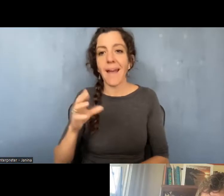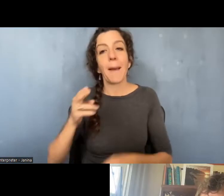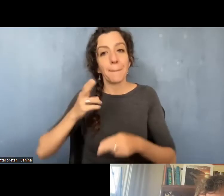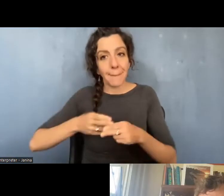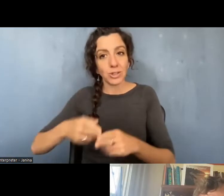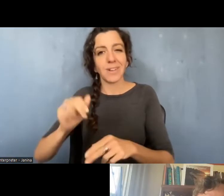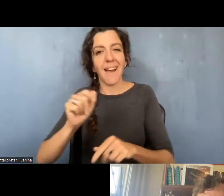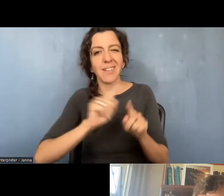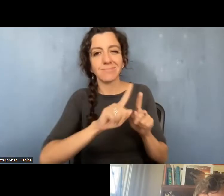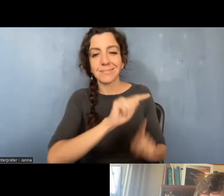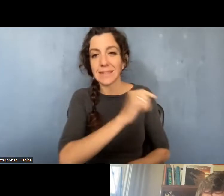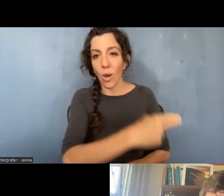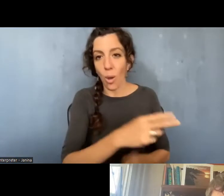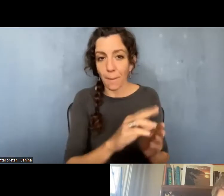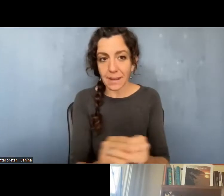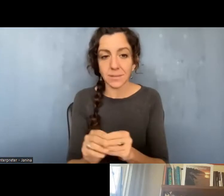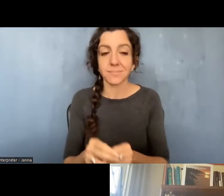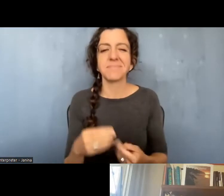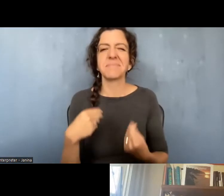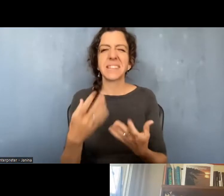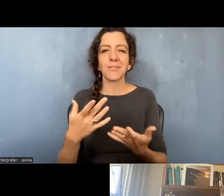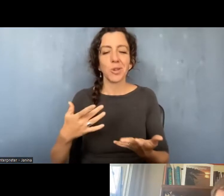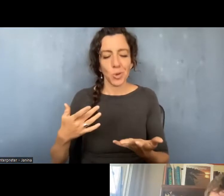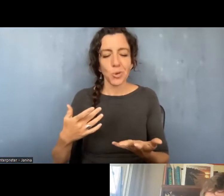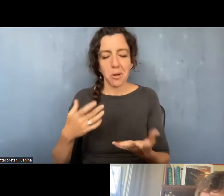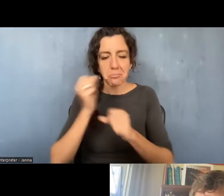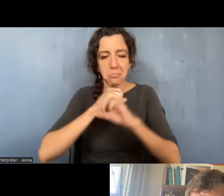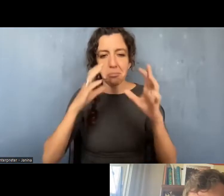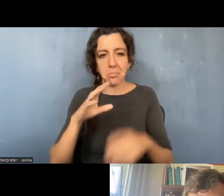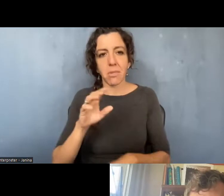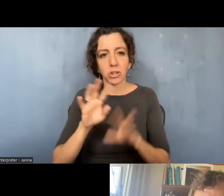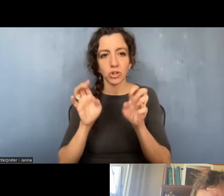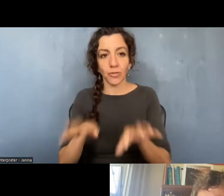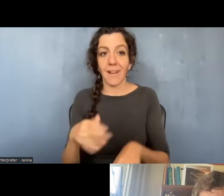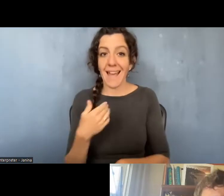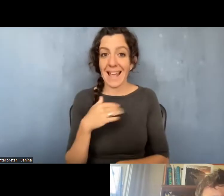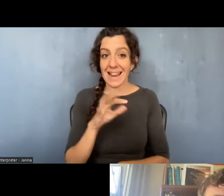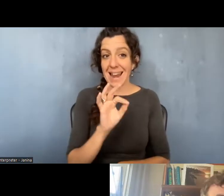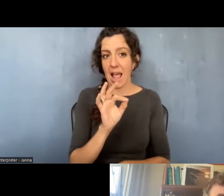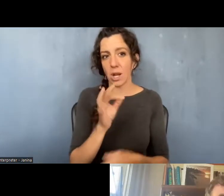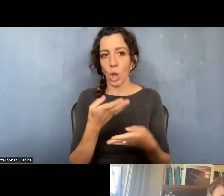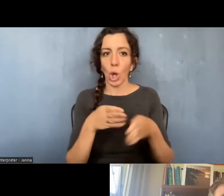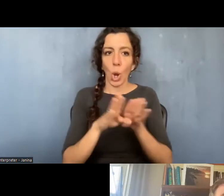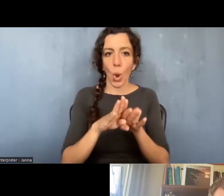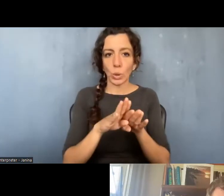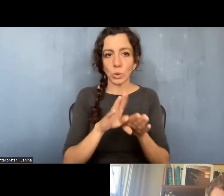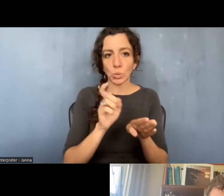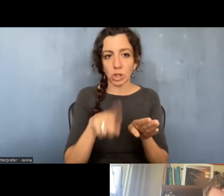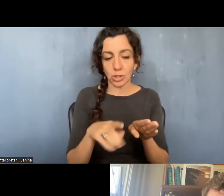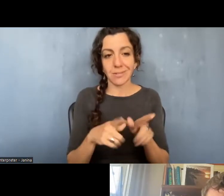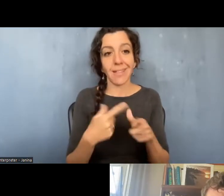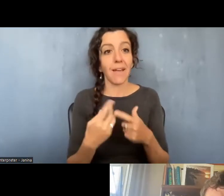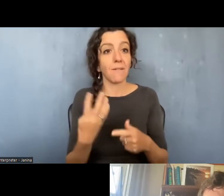halls. To give you a sense of the survey, there were 9 close-ended questions, 4 more close-ended questions that